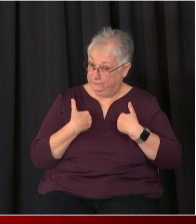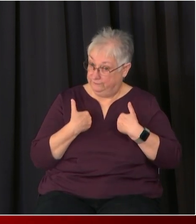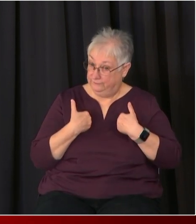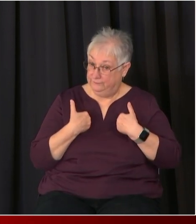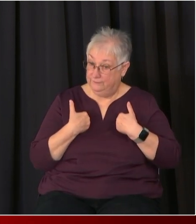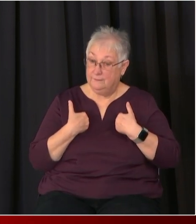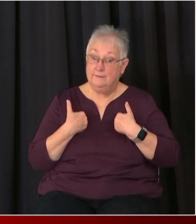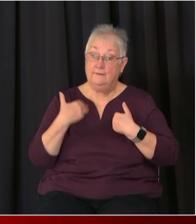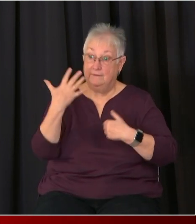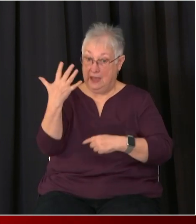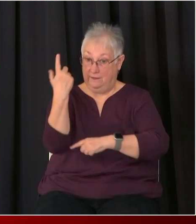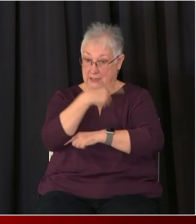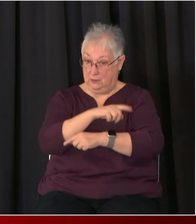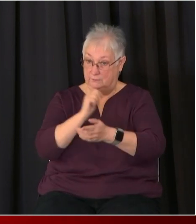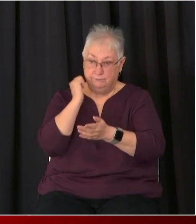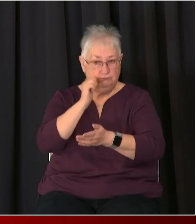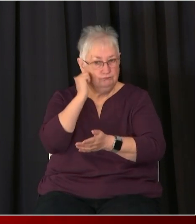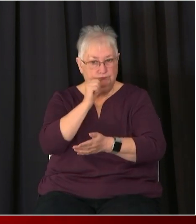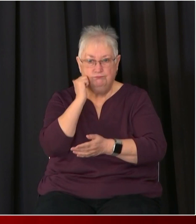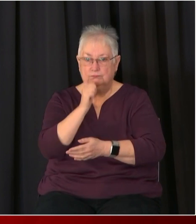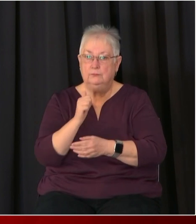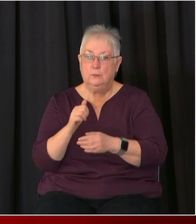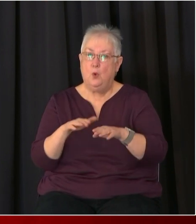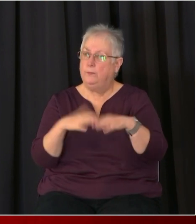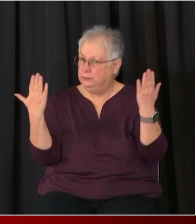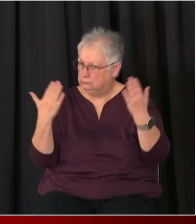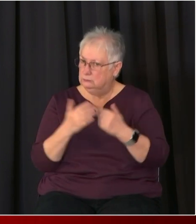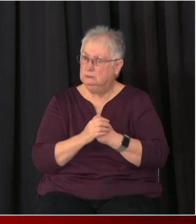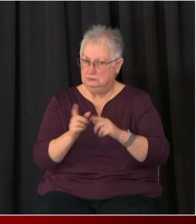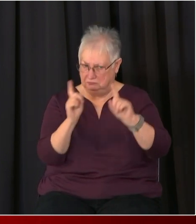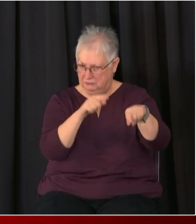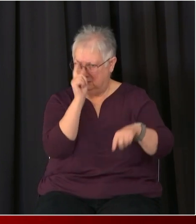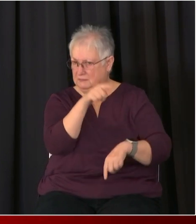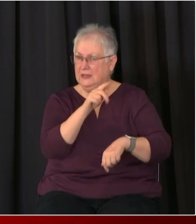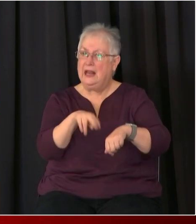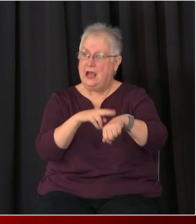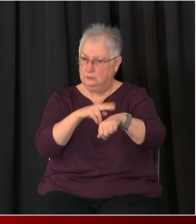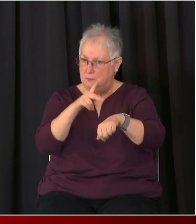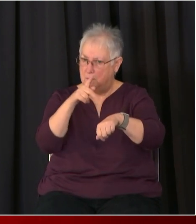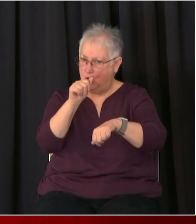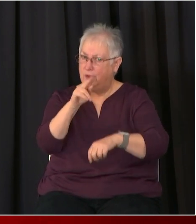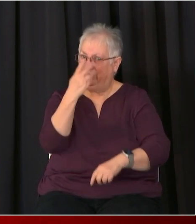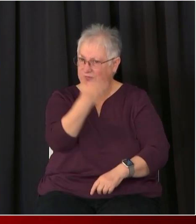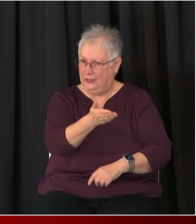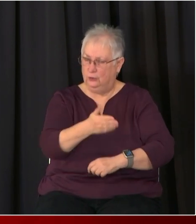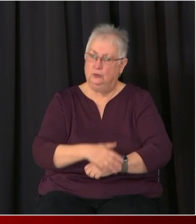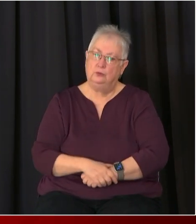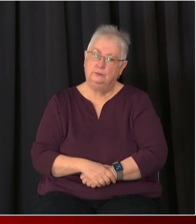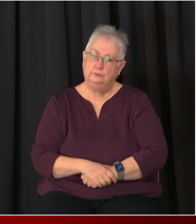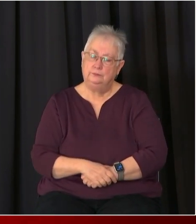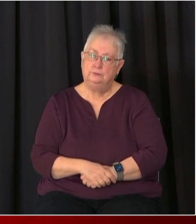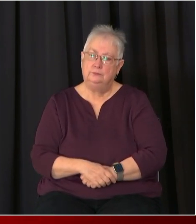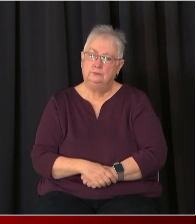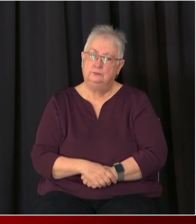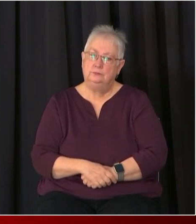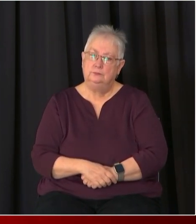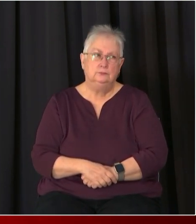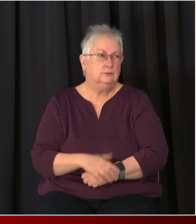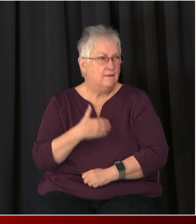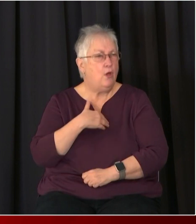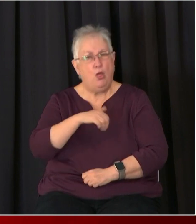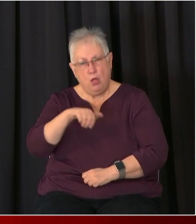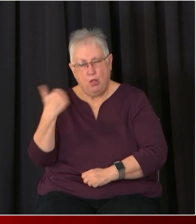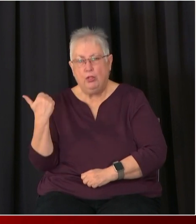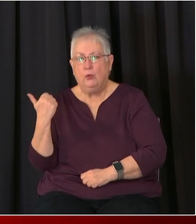are also expanding, so please look at the website for those additional times. And